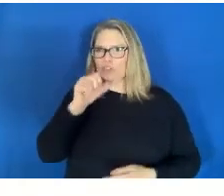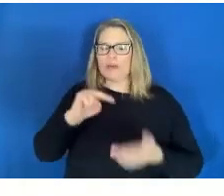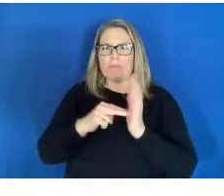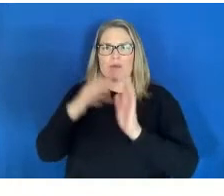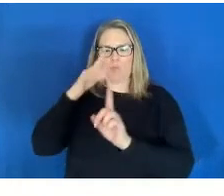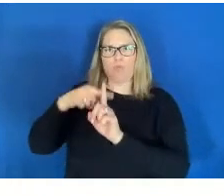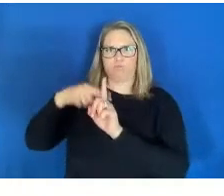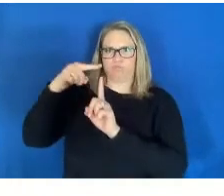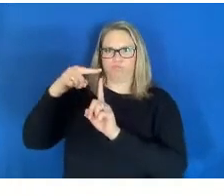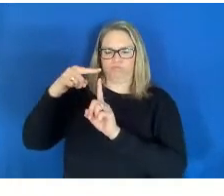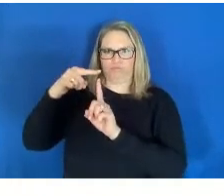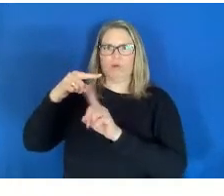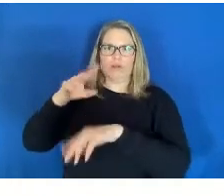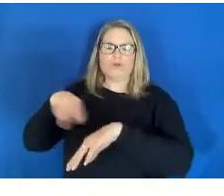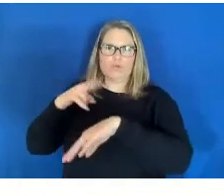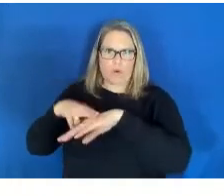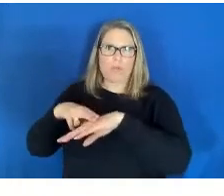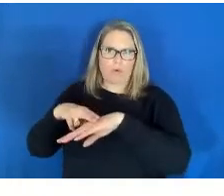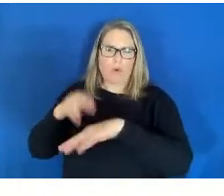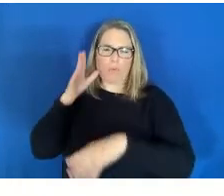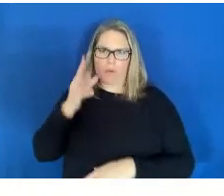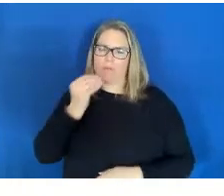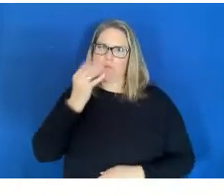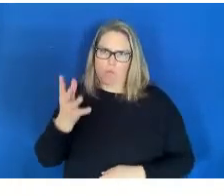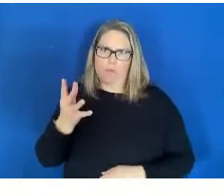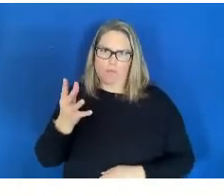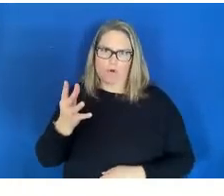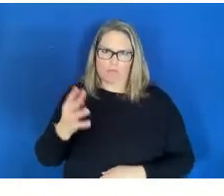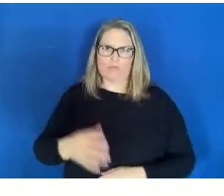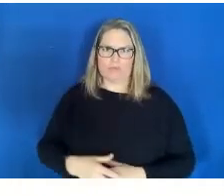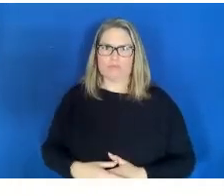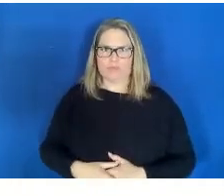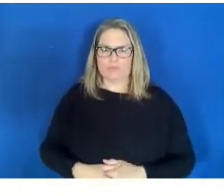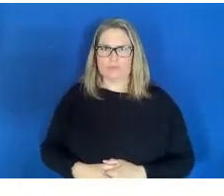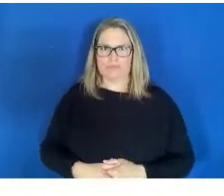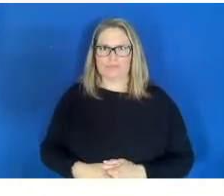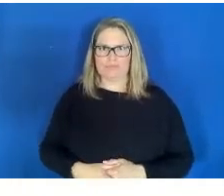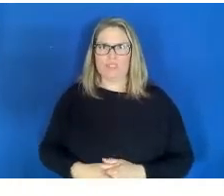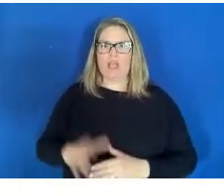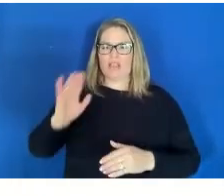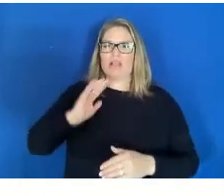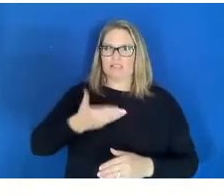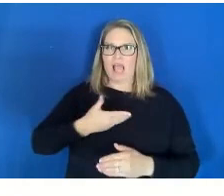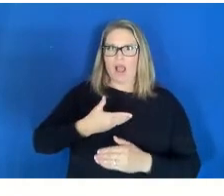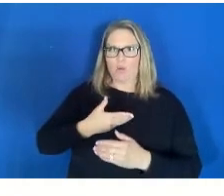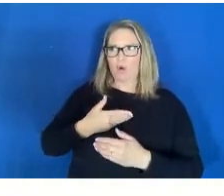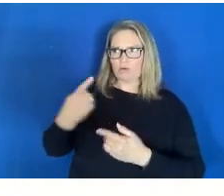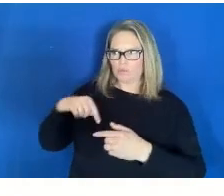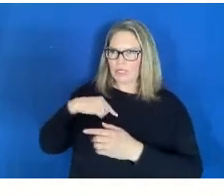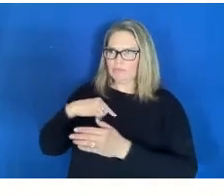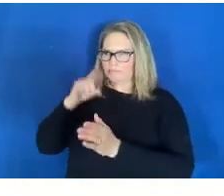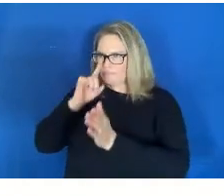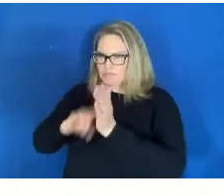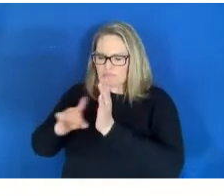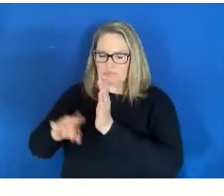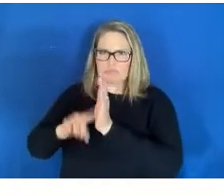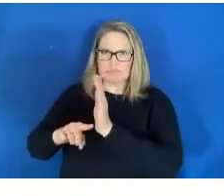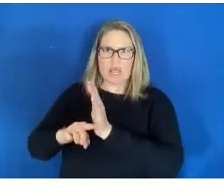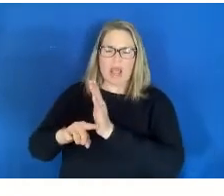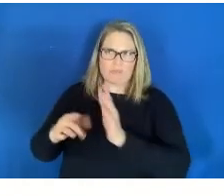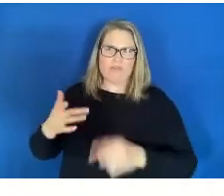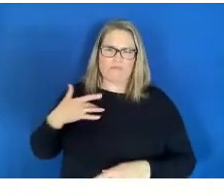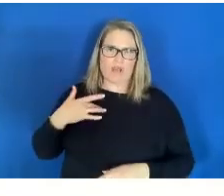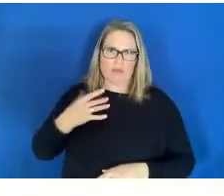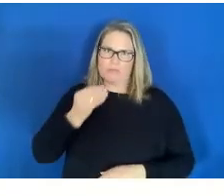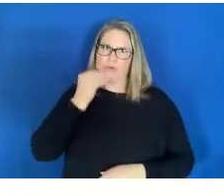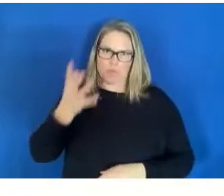for our outlook, and this is based on our climatology of 30 years. Next